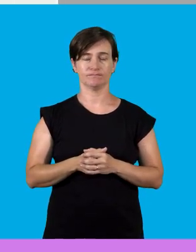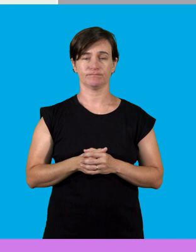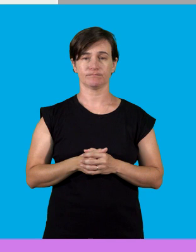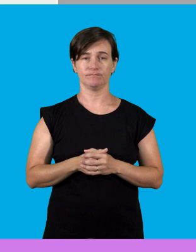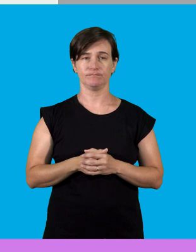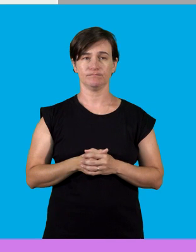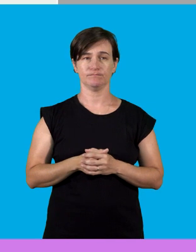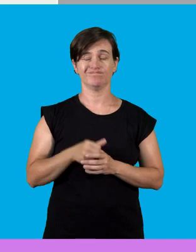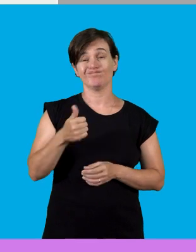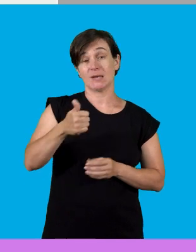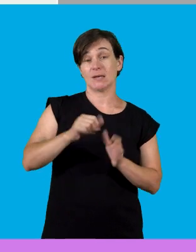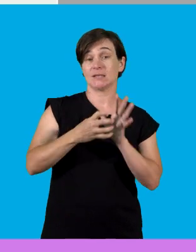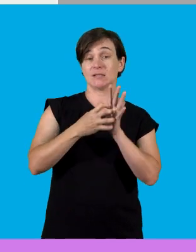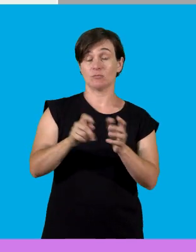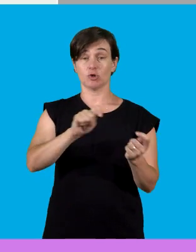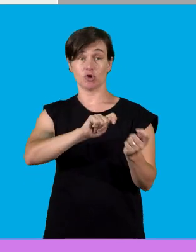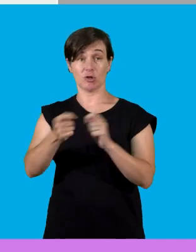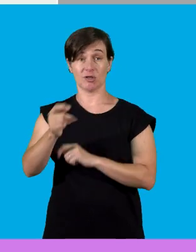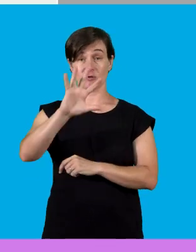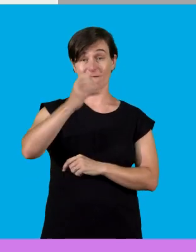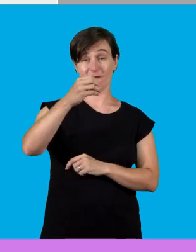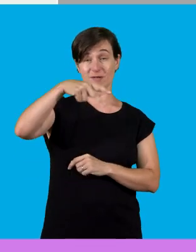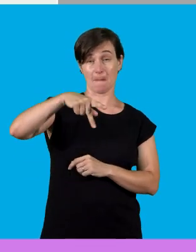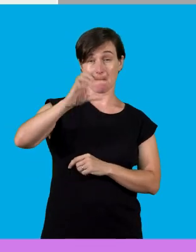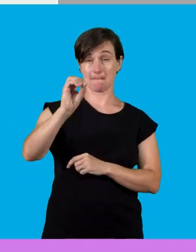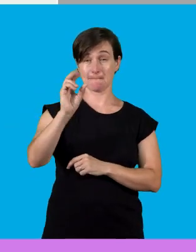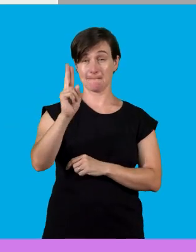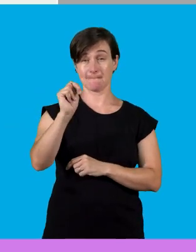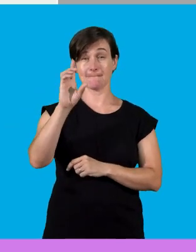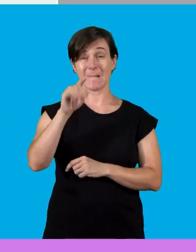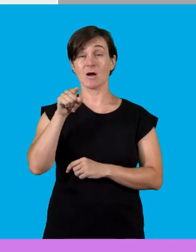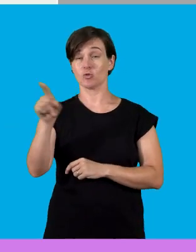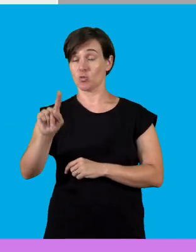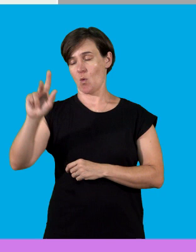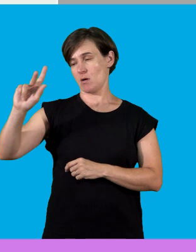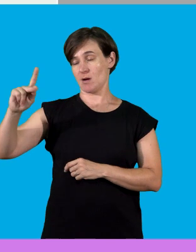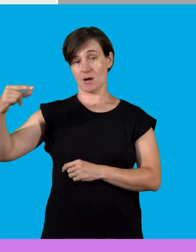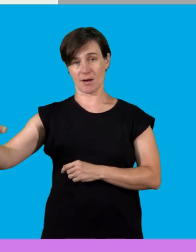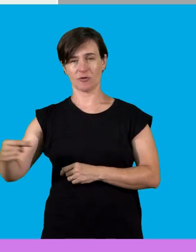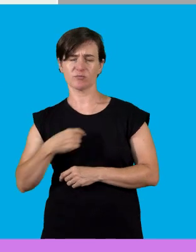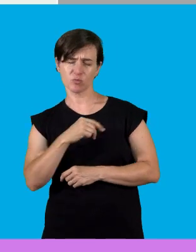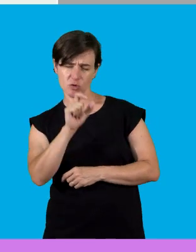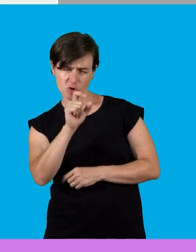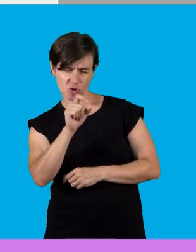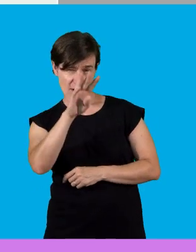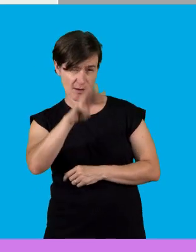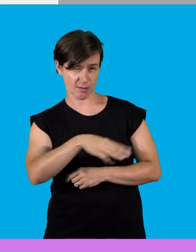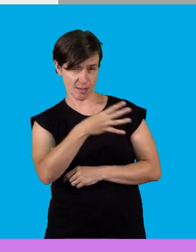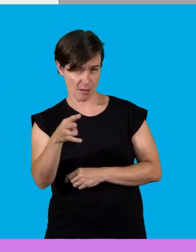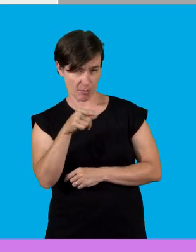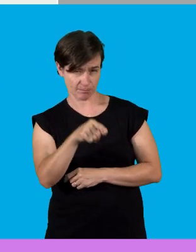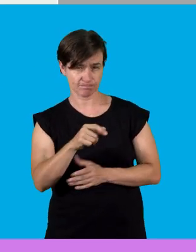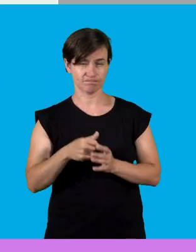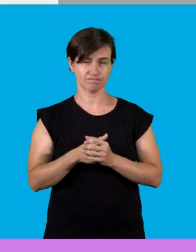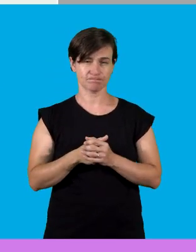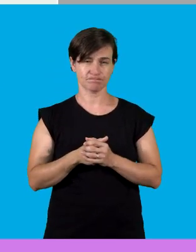Next one, convert 50 pounds to kilograms. Let's look at our conversion table.